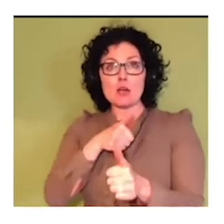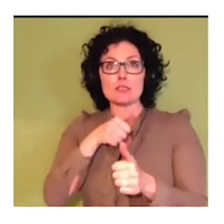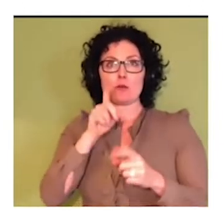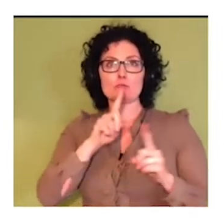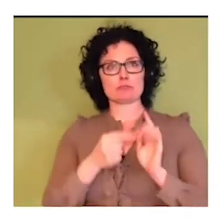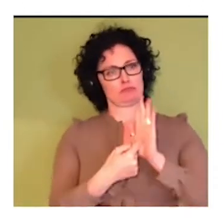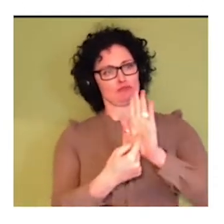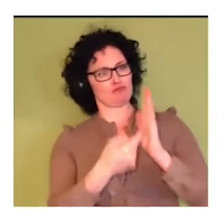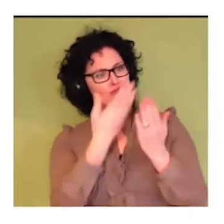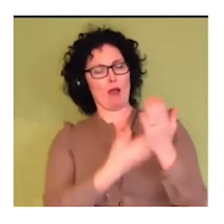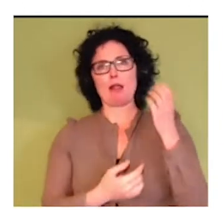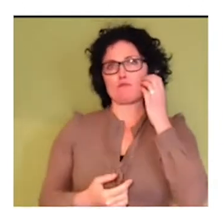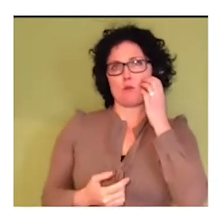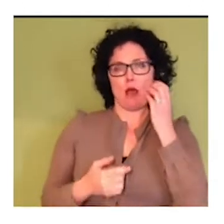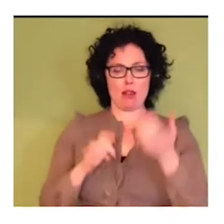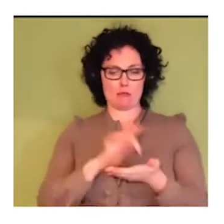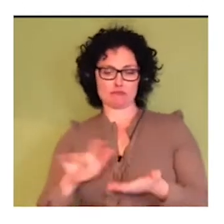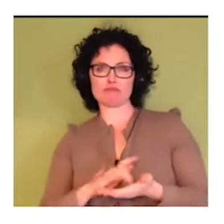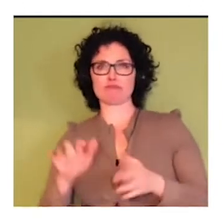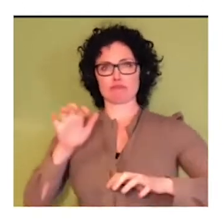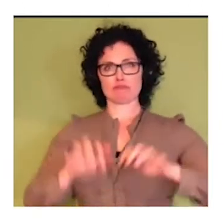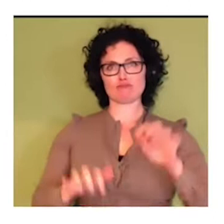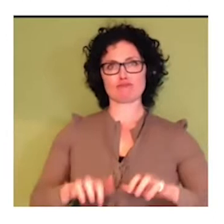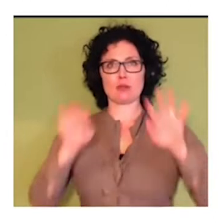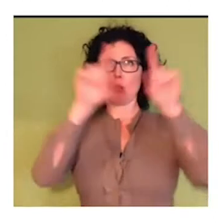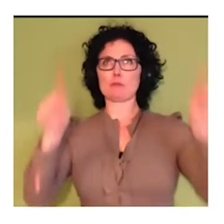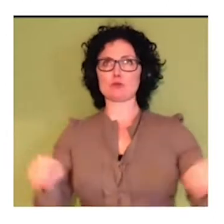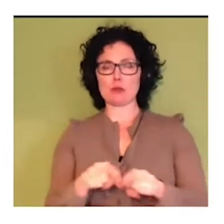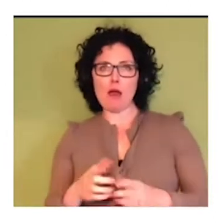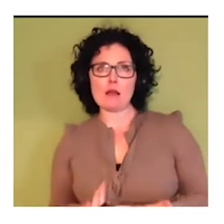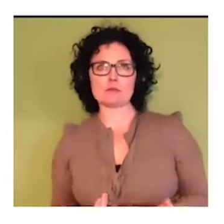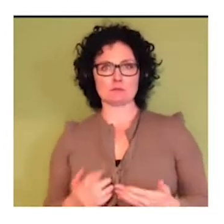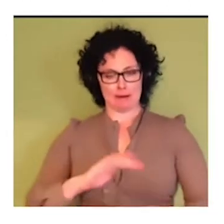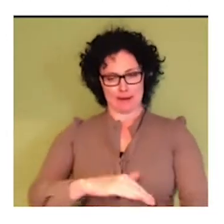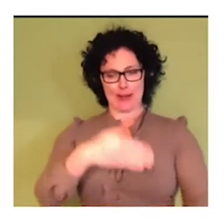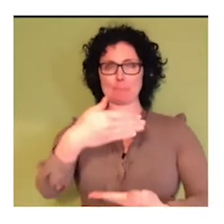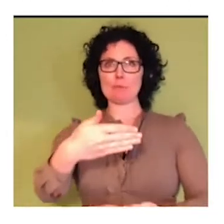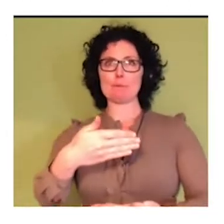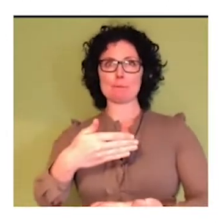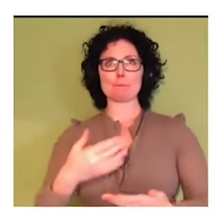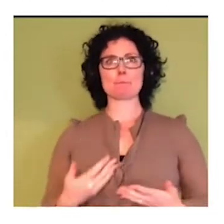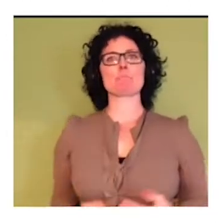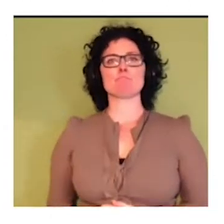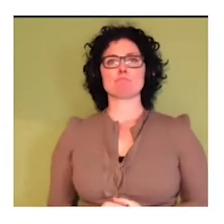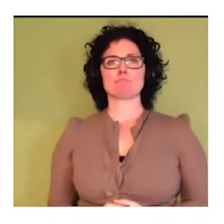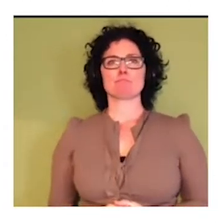device that they made. So whether that's a desktop computer, a laptop computer, a tablet, or a